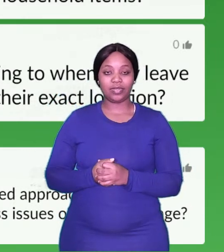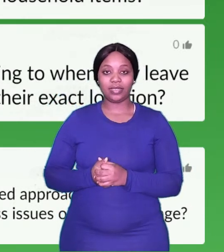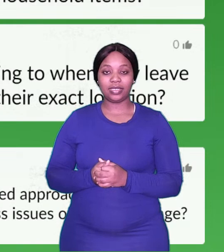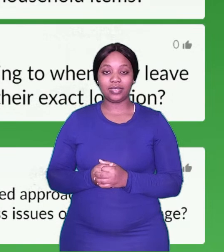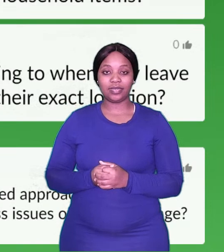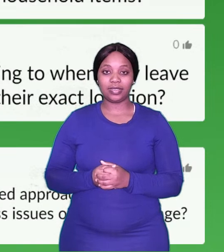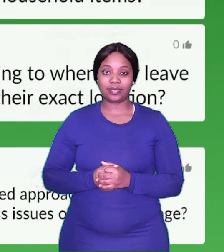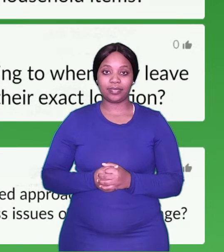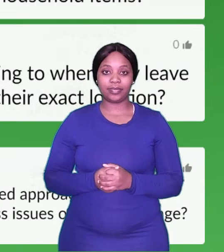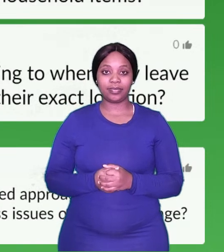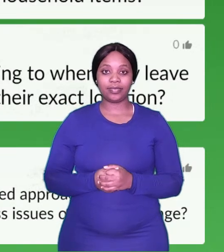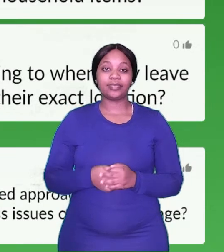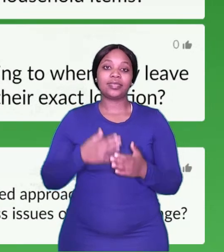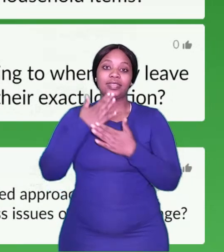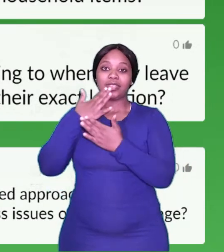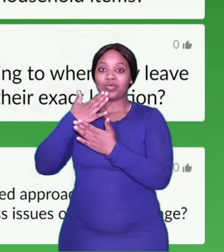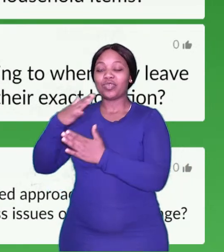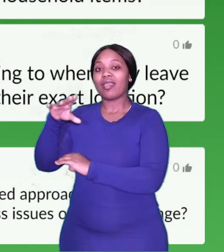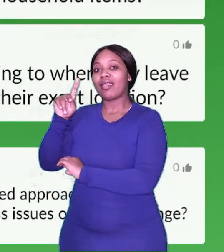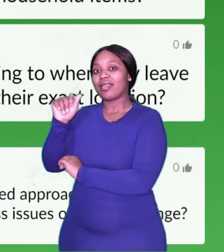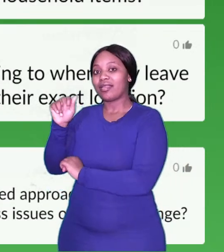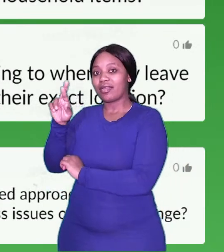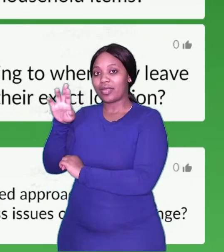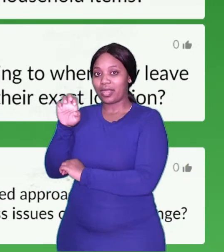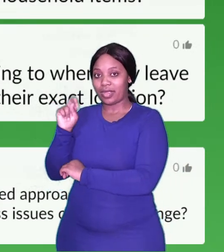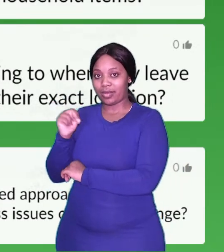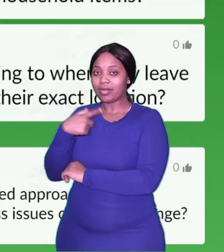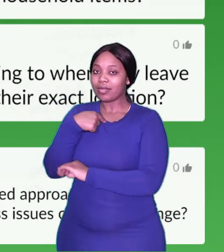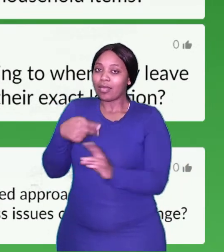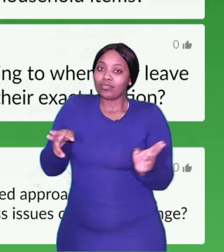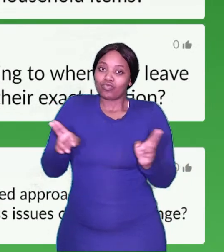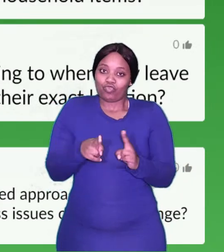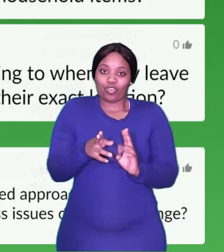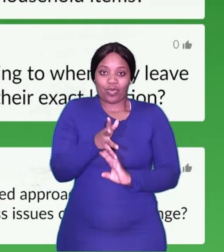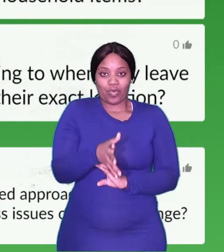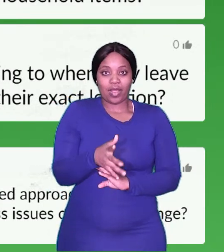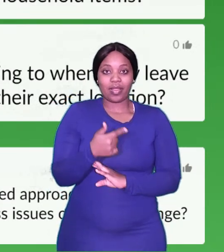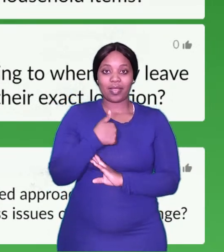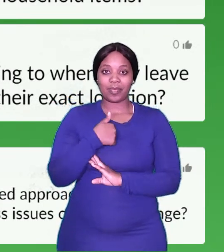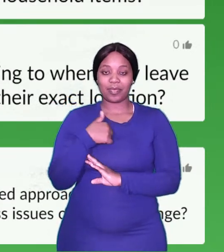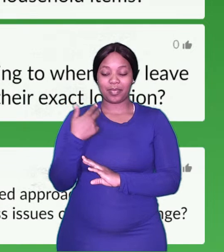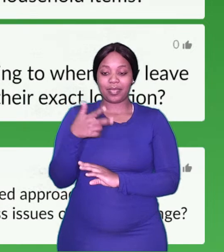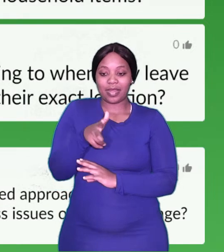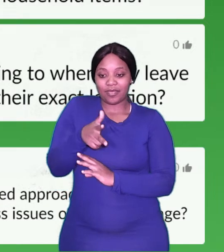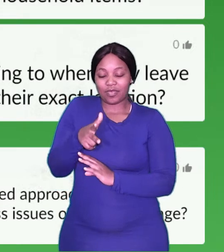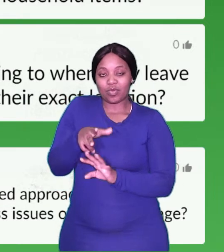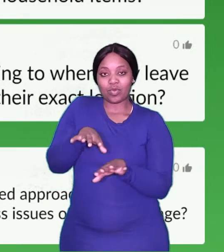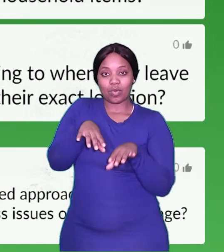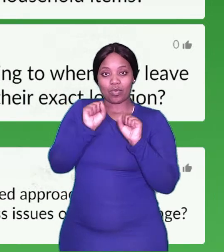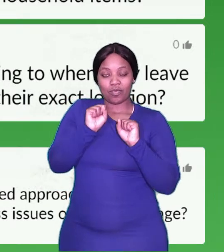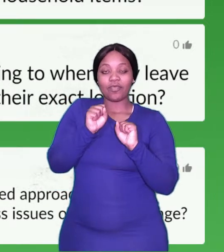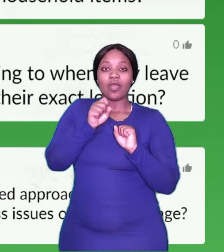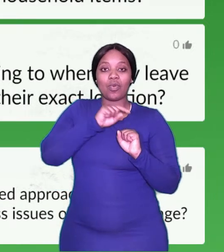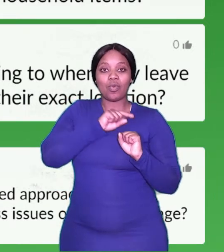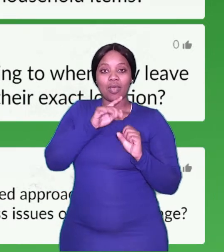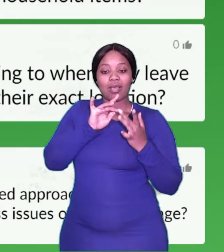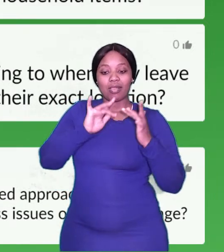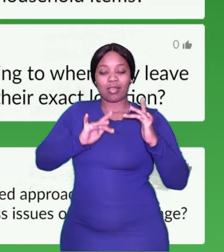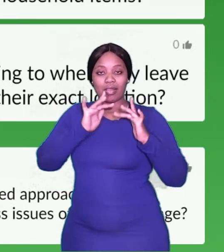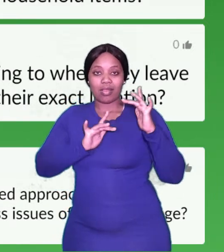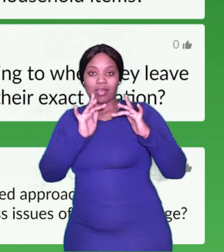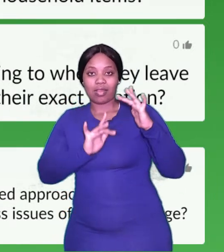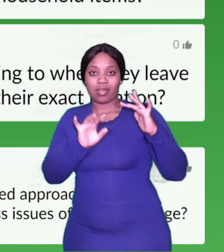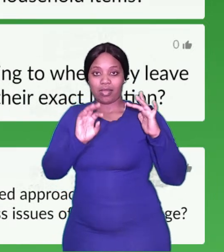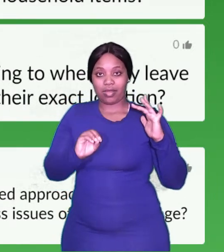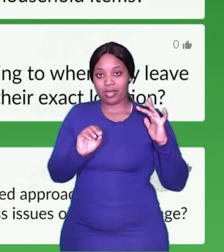Karen. Well, I'll be very brief. I'll hide my video because of poor internet connection, if that's okay with